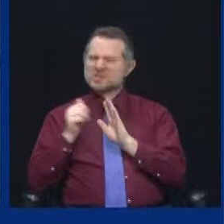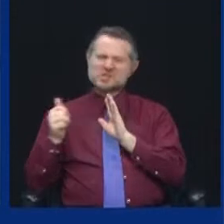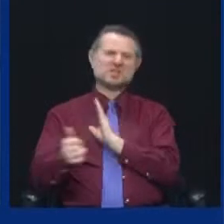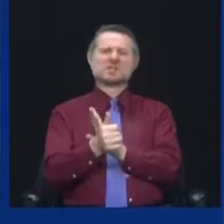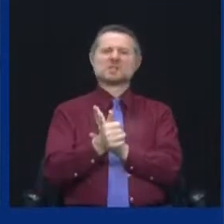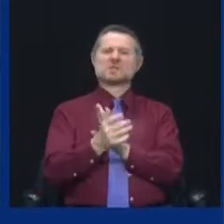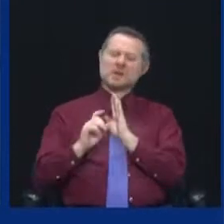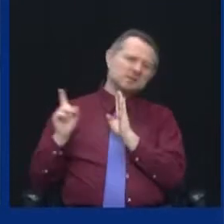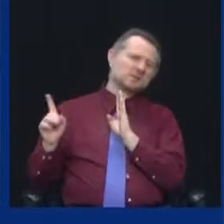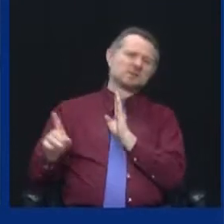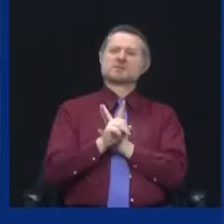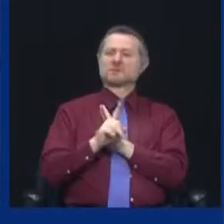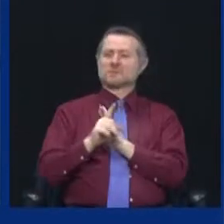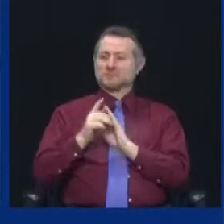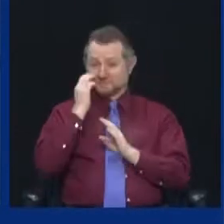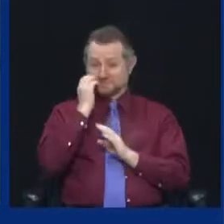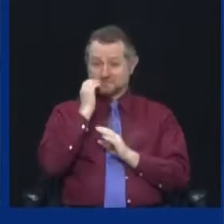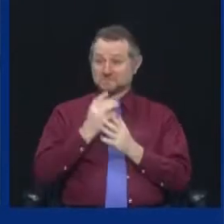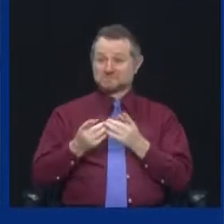were